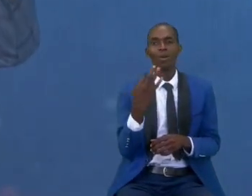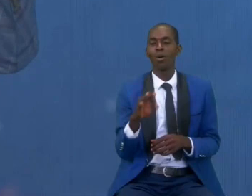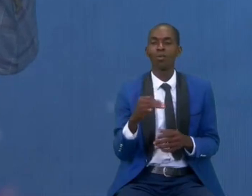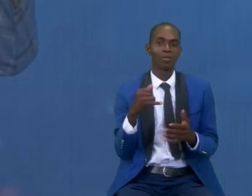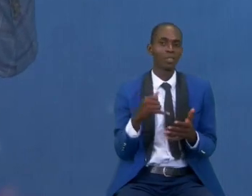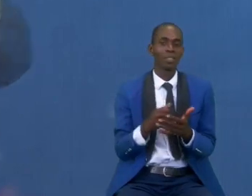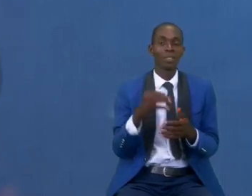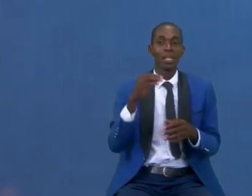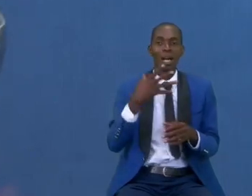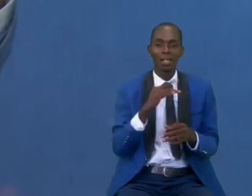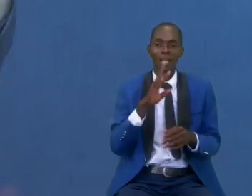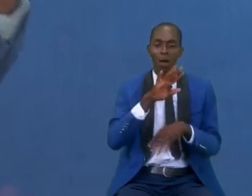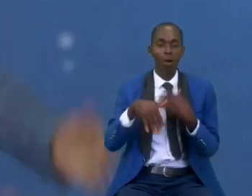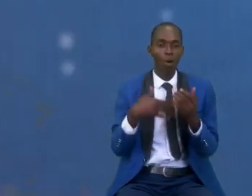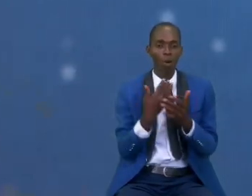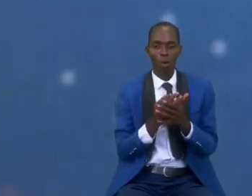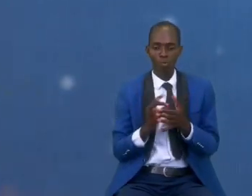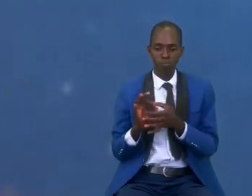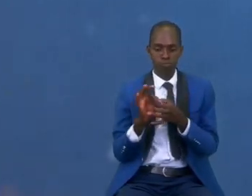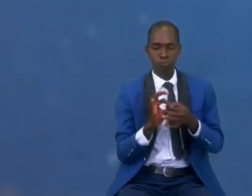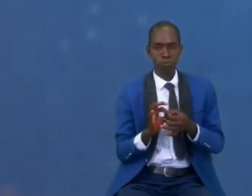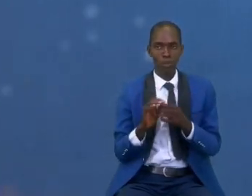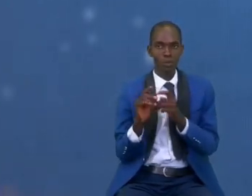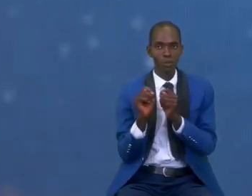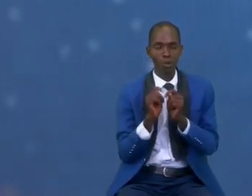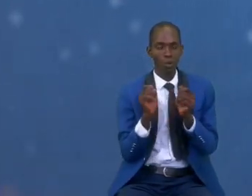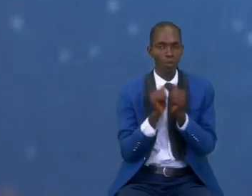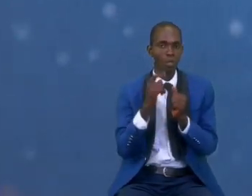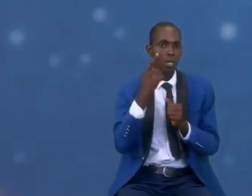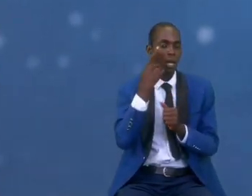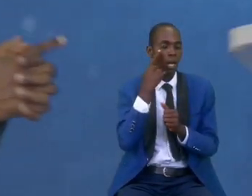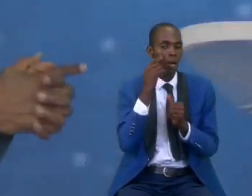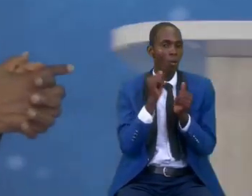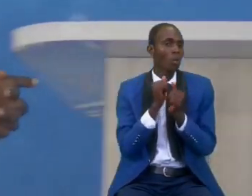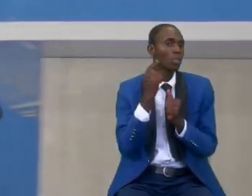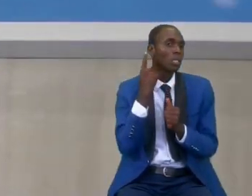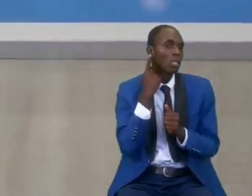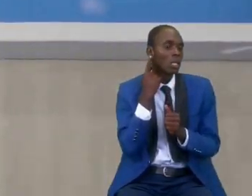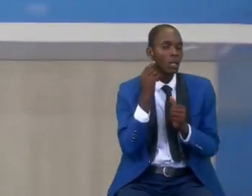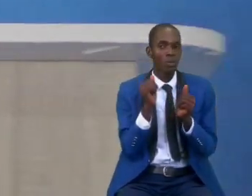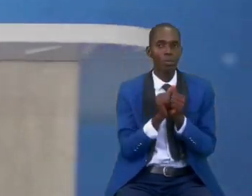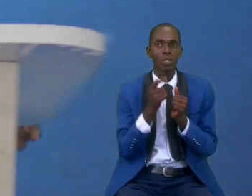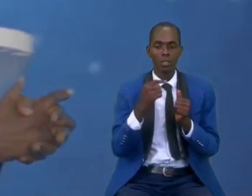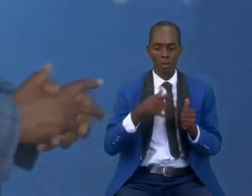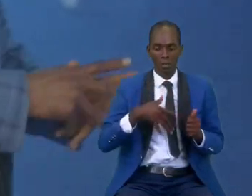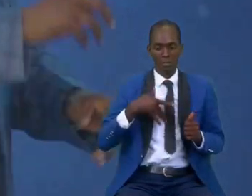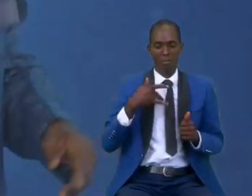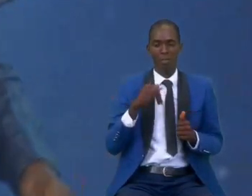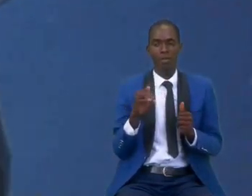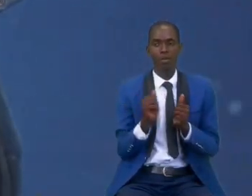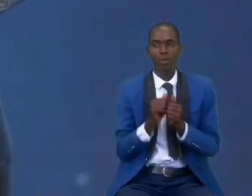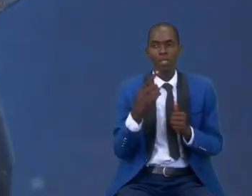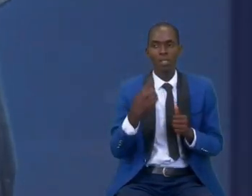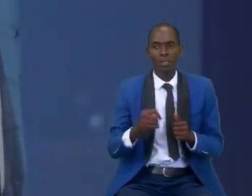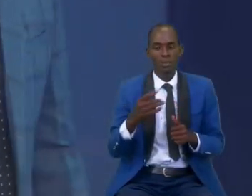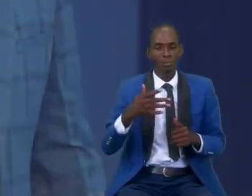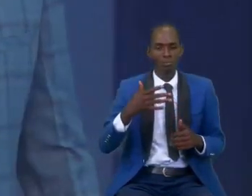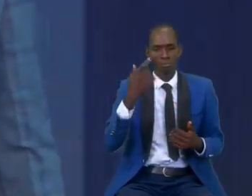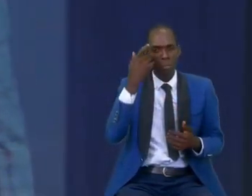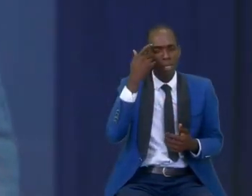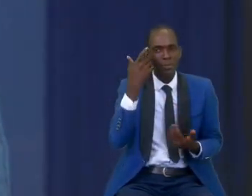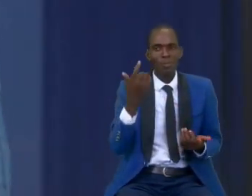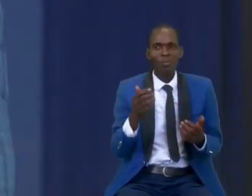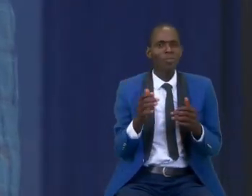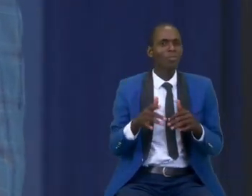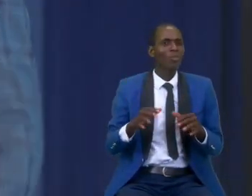the ears, connected with the feeling, connected with the senses, connected with everything, and nothing